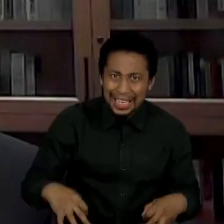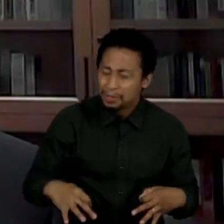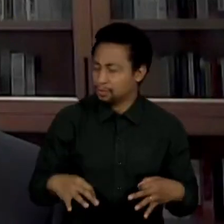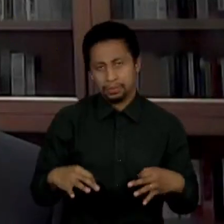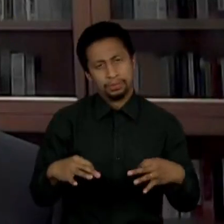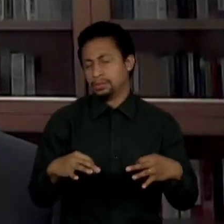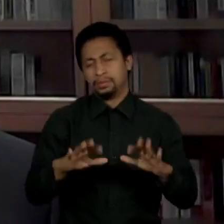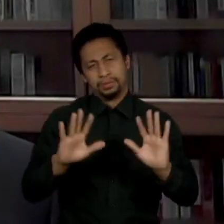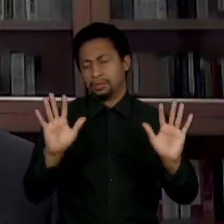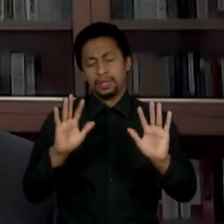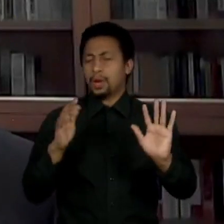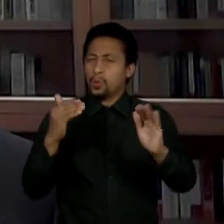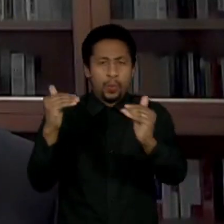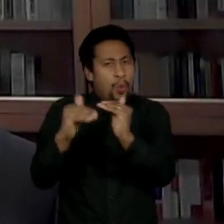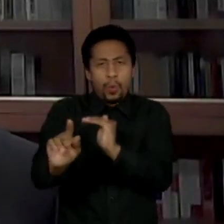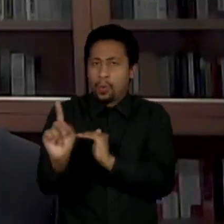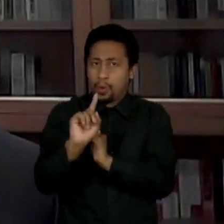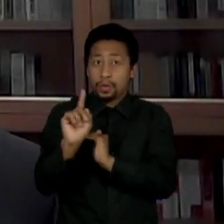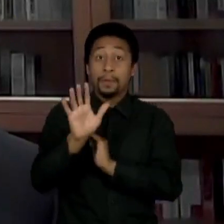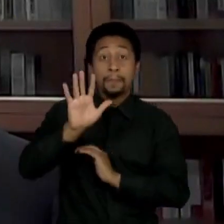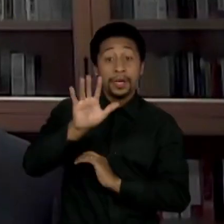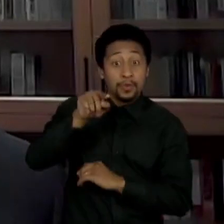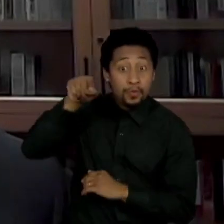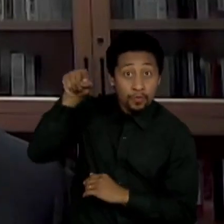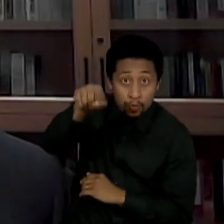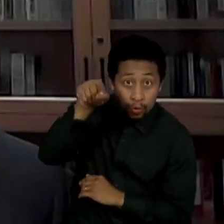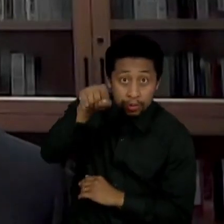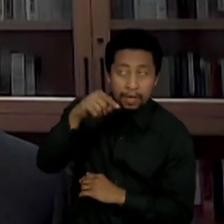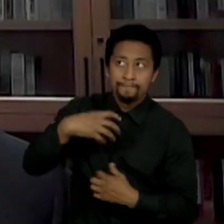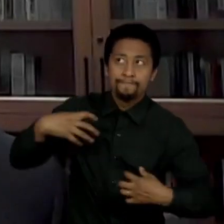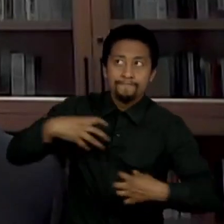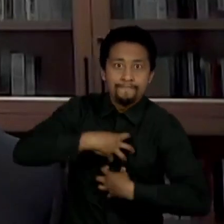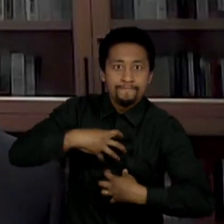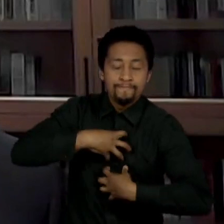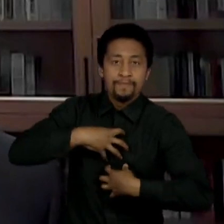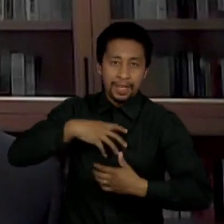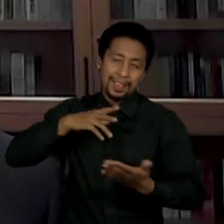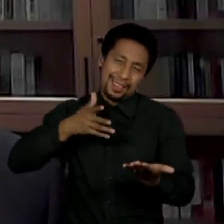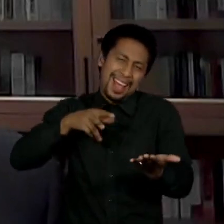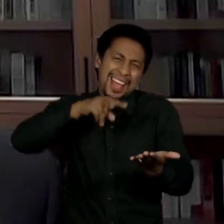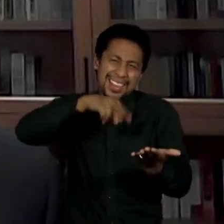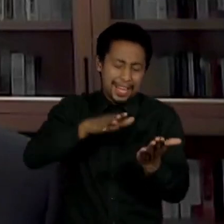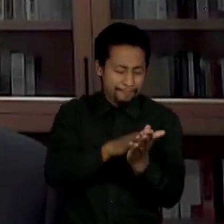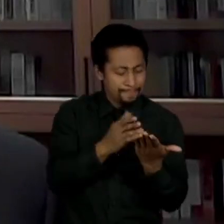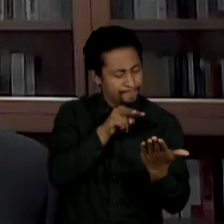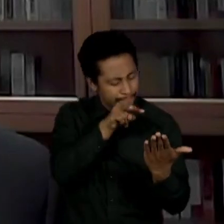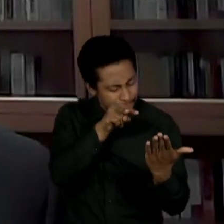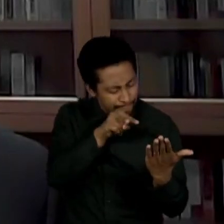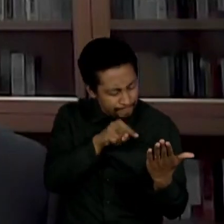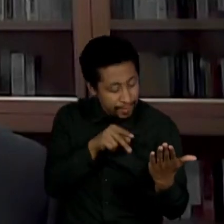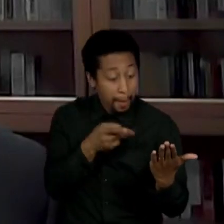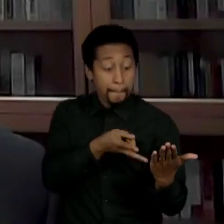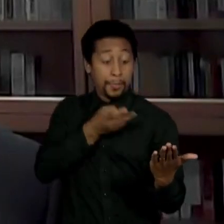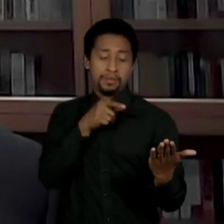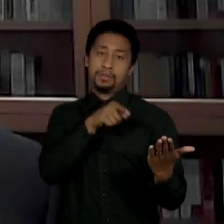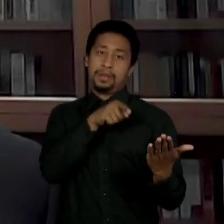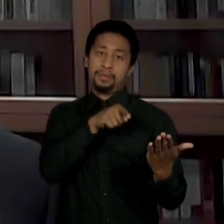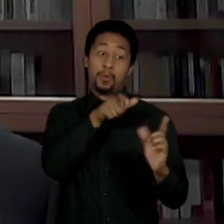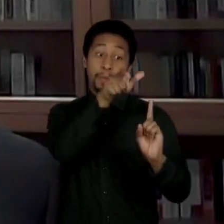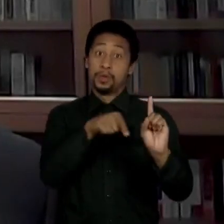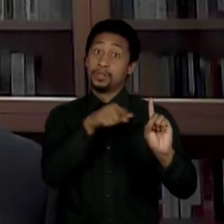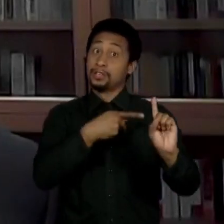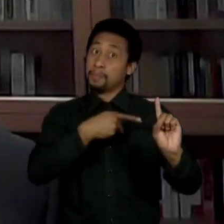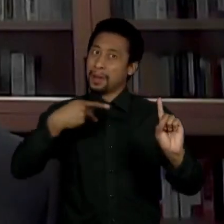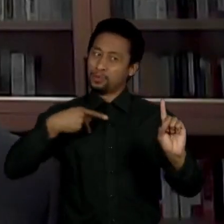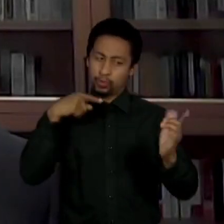can make a connection with what it's like to be that character and really inhabit that